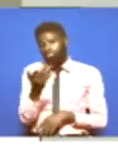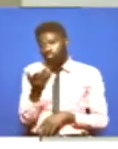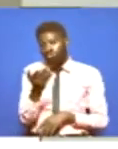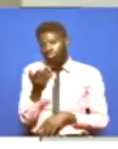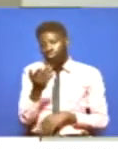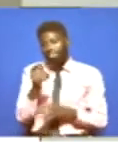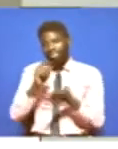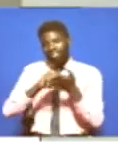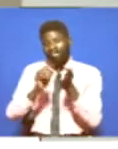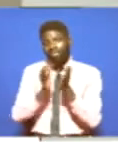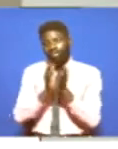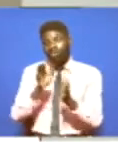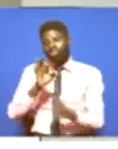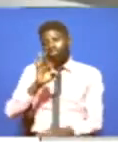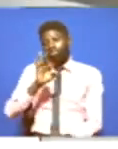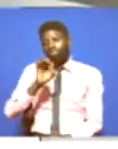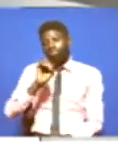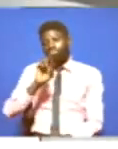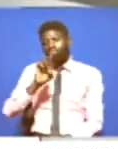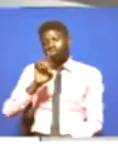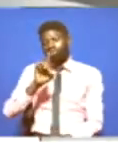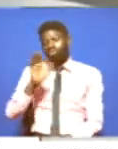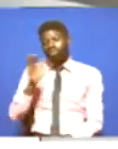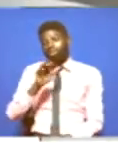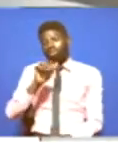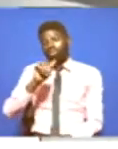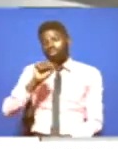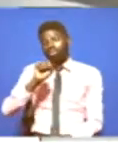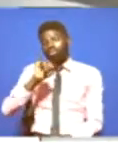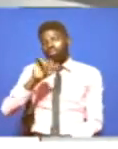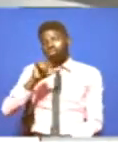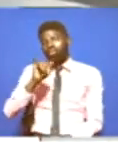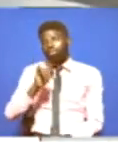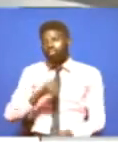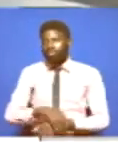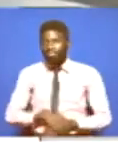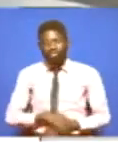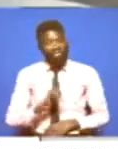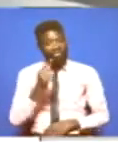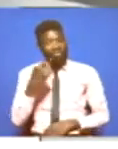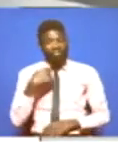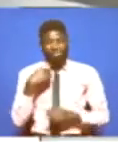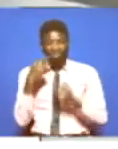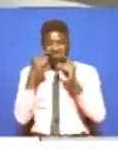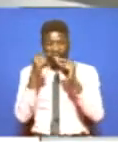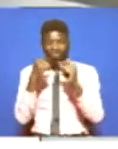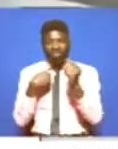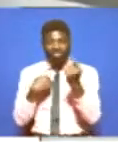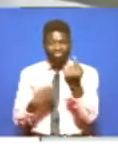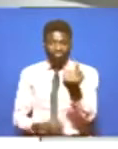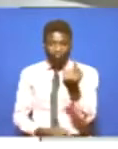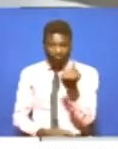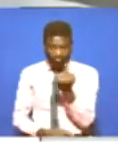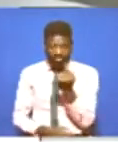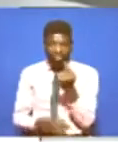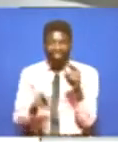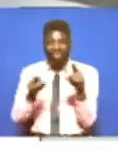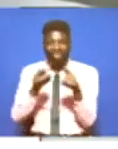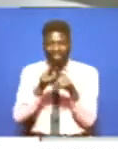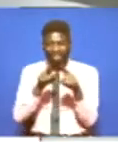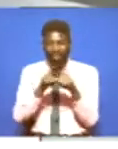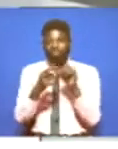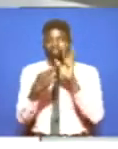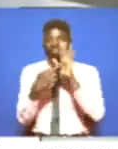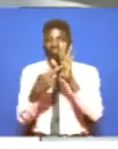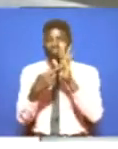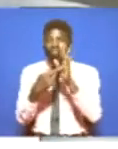General for Fort Asili. Yes, I first of all must say that I am here to represent a